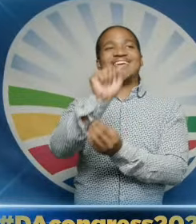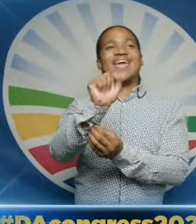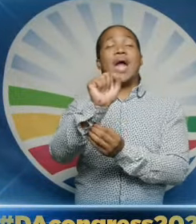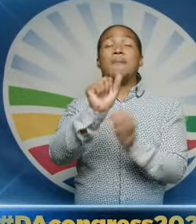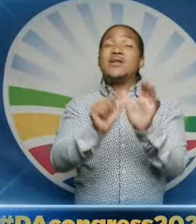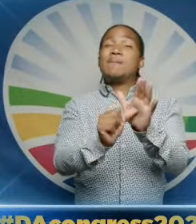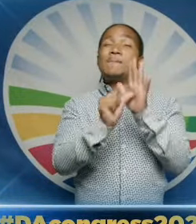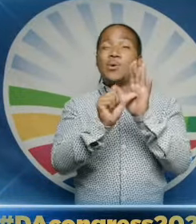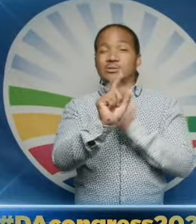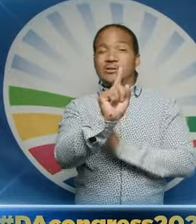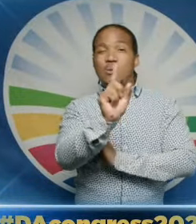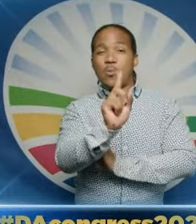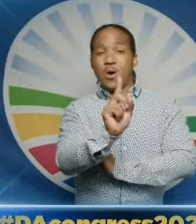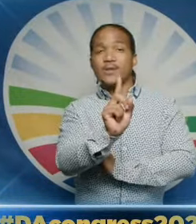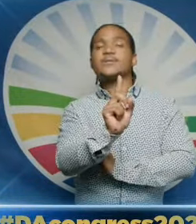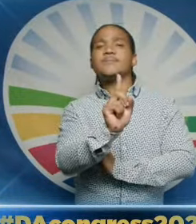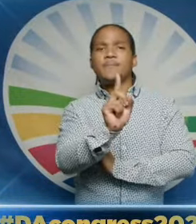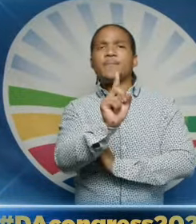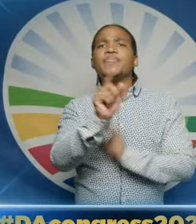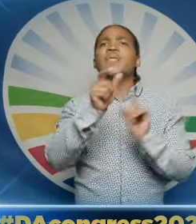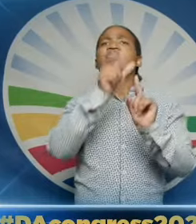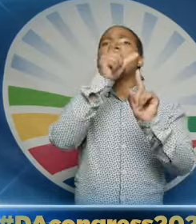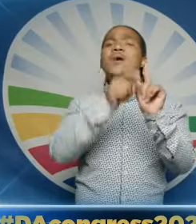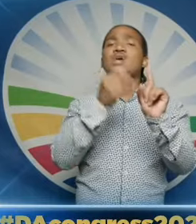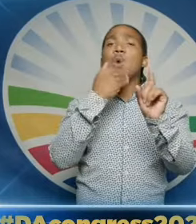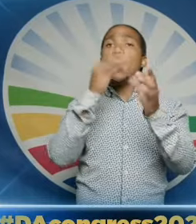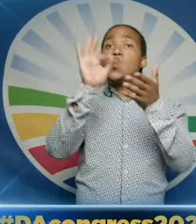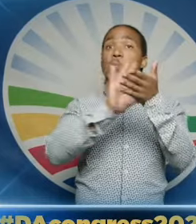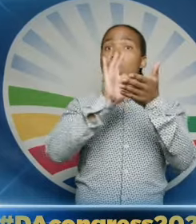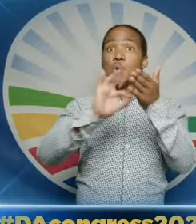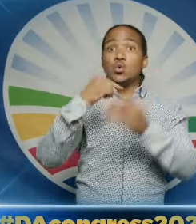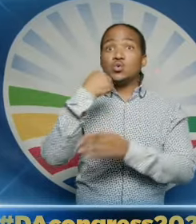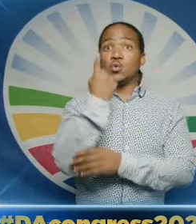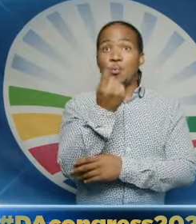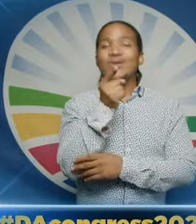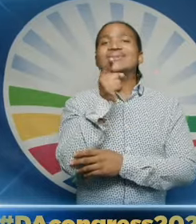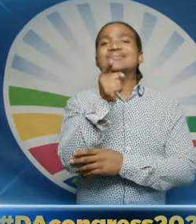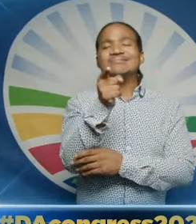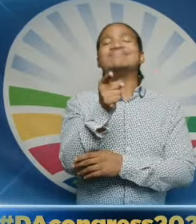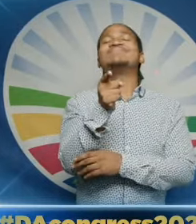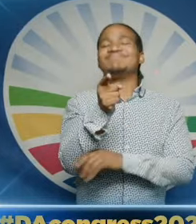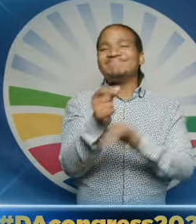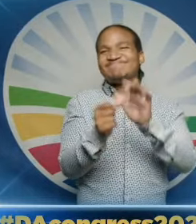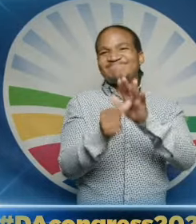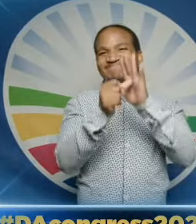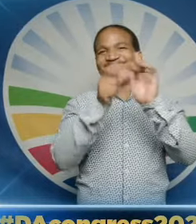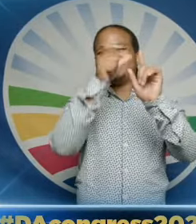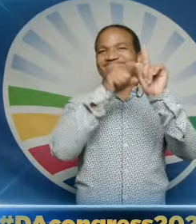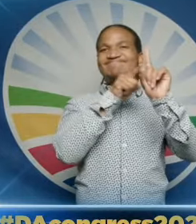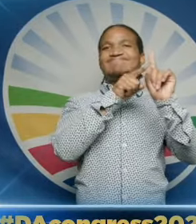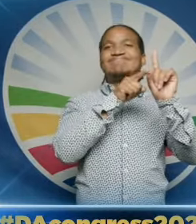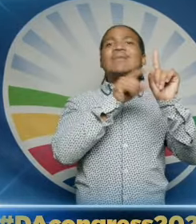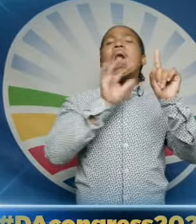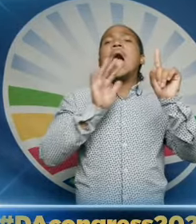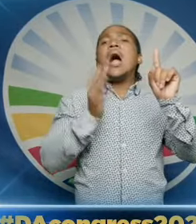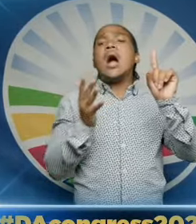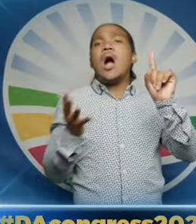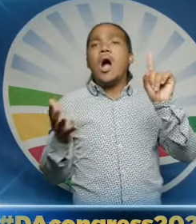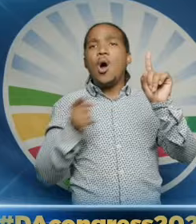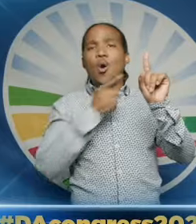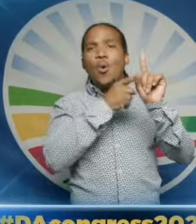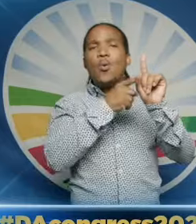most importantly, the person who's elected tomorrow is going to be very key in how we proceed